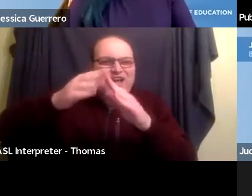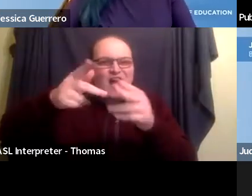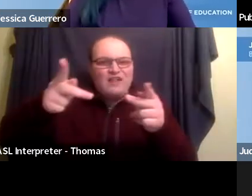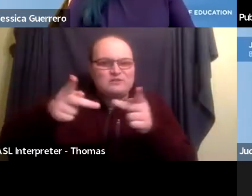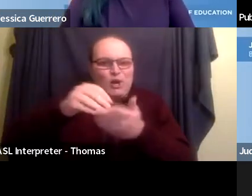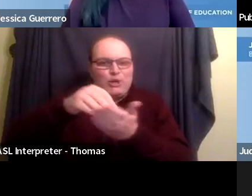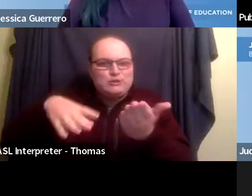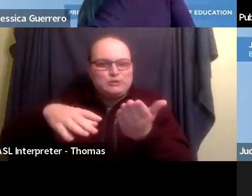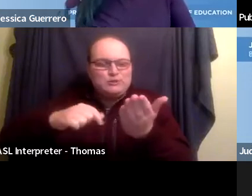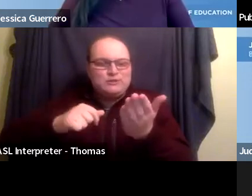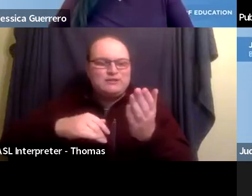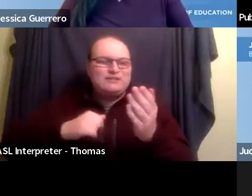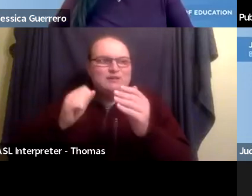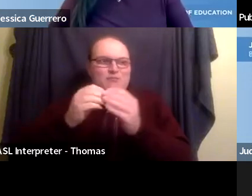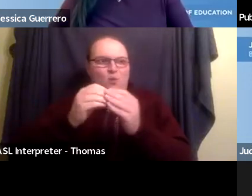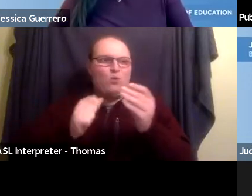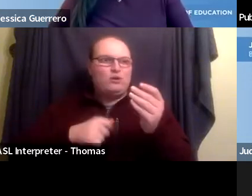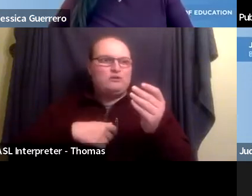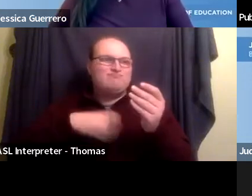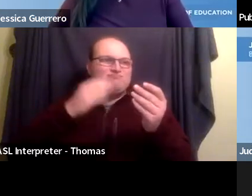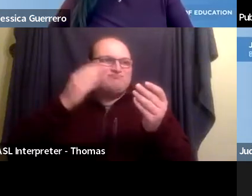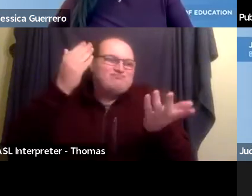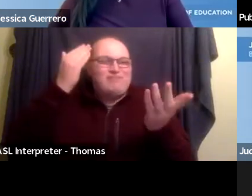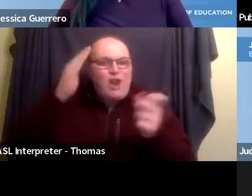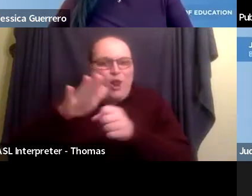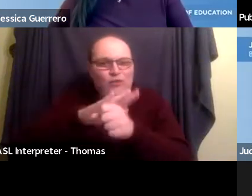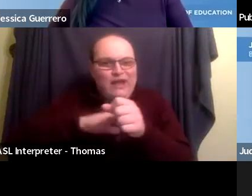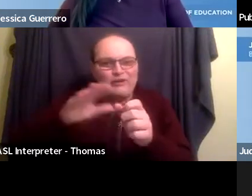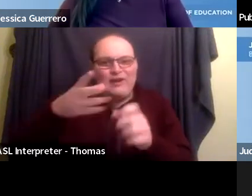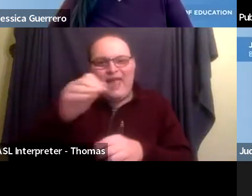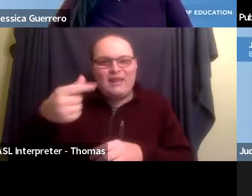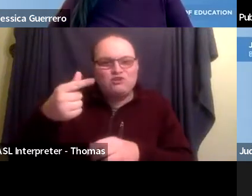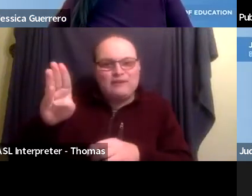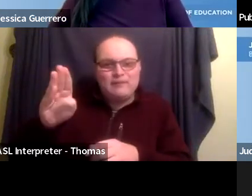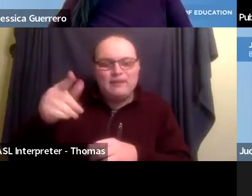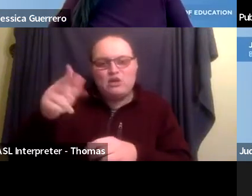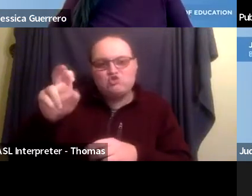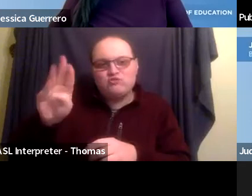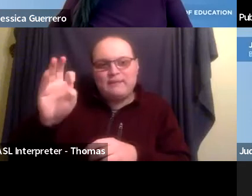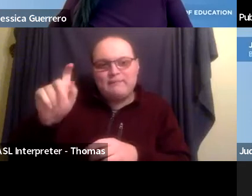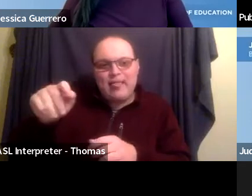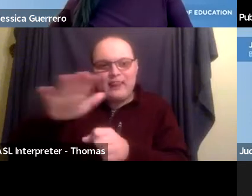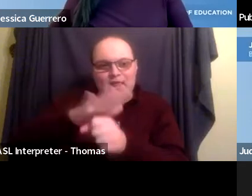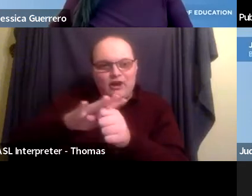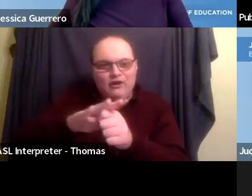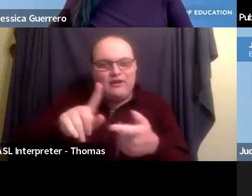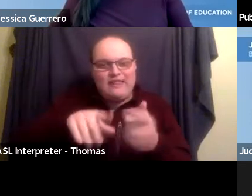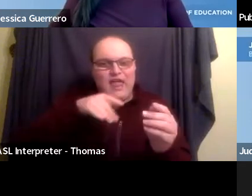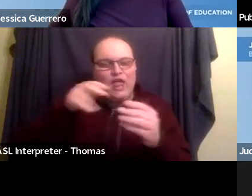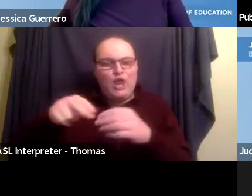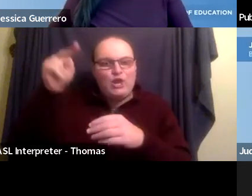are more in tune with the College Park Greenbelt. Moving them to New Hampshire